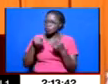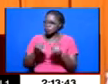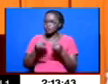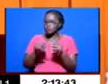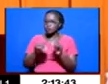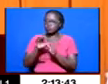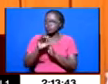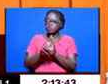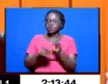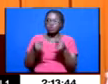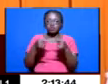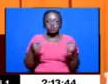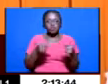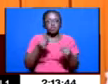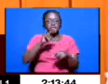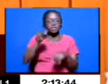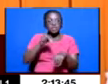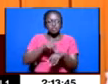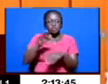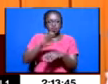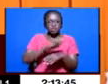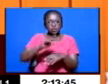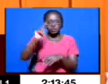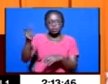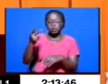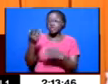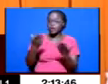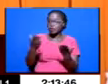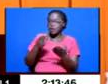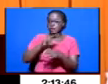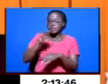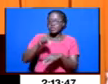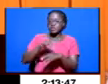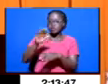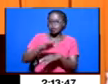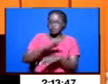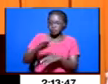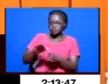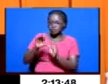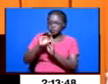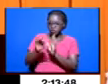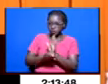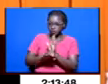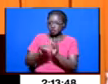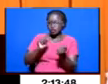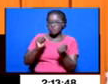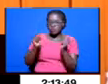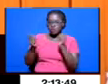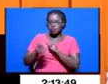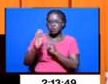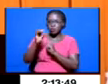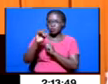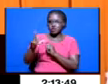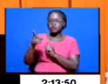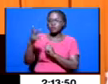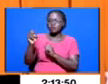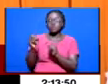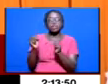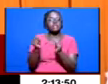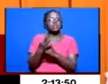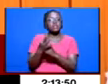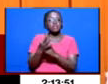versus National Assembly of Kenya, where the National Assembly, by the Constitutional Amendment Bill 2013, sought to amend